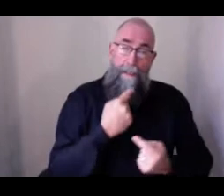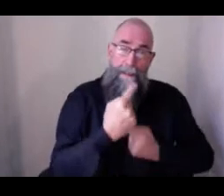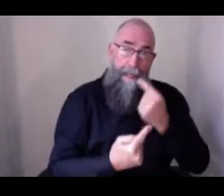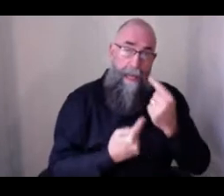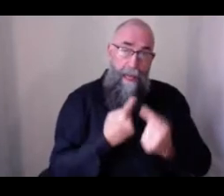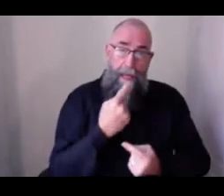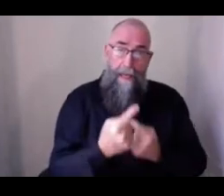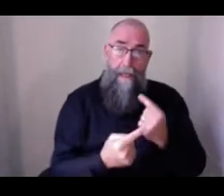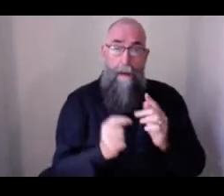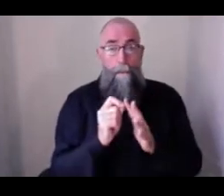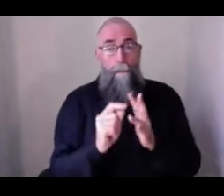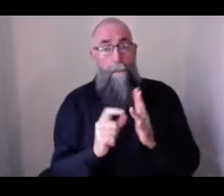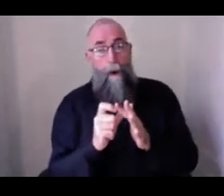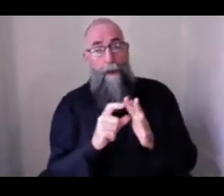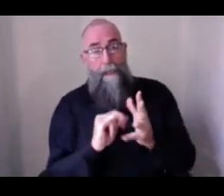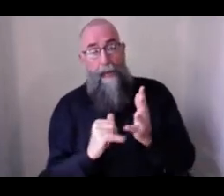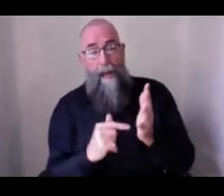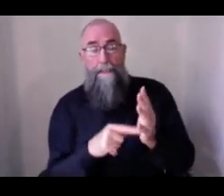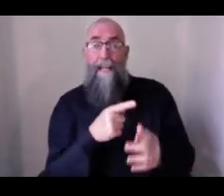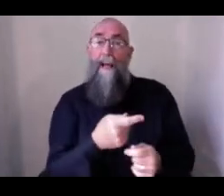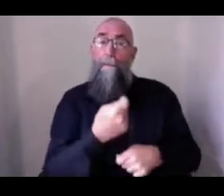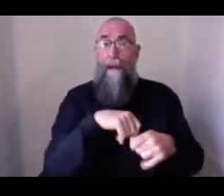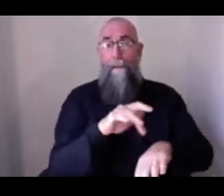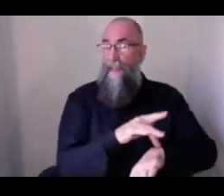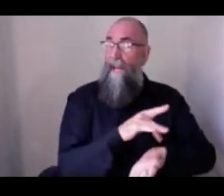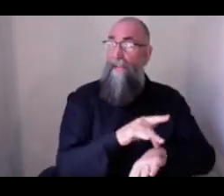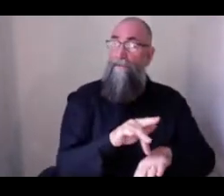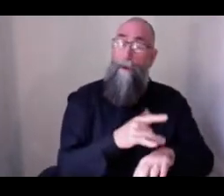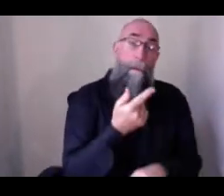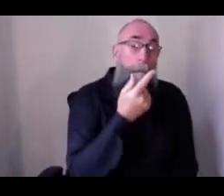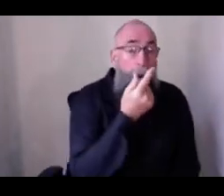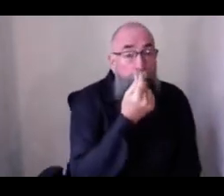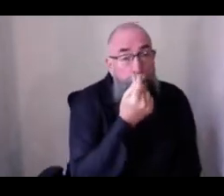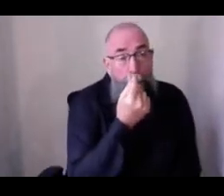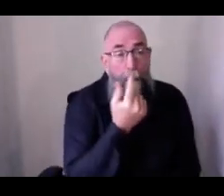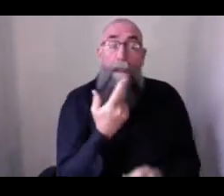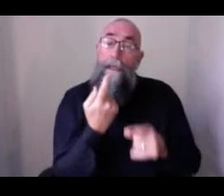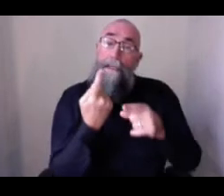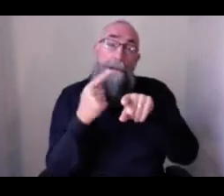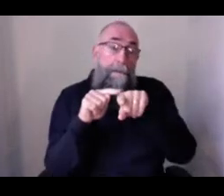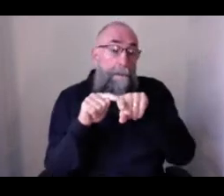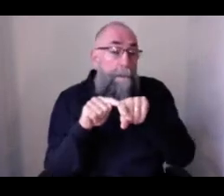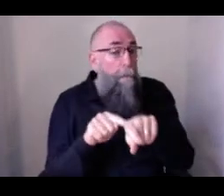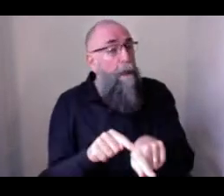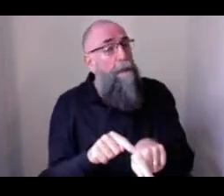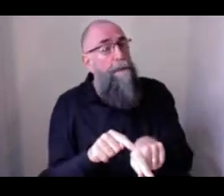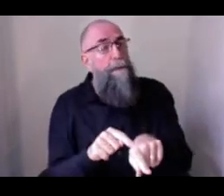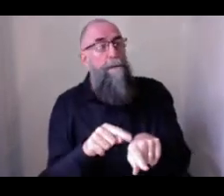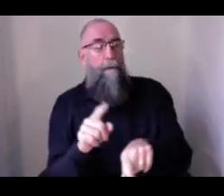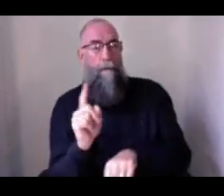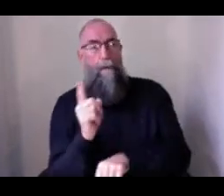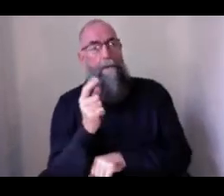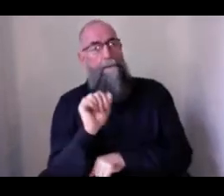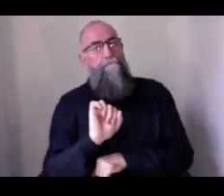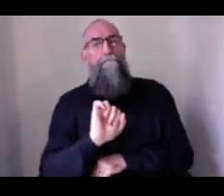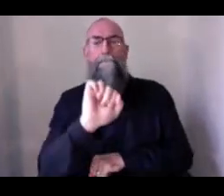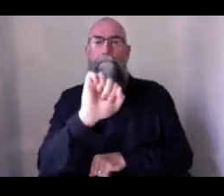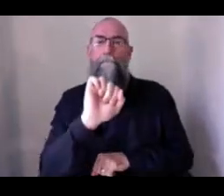the theatrical space. Yeah, it just, again, depends on what the sort of main thrust of the